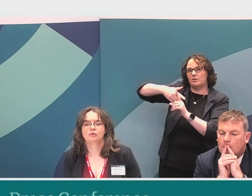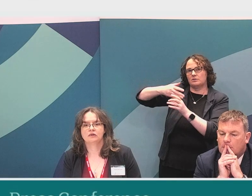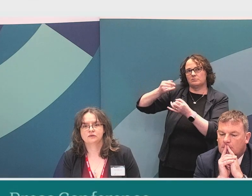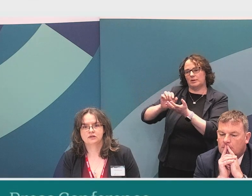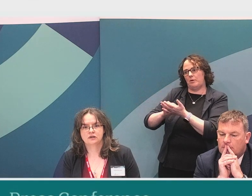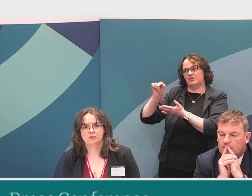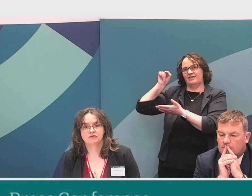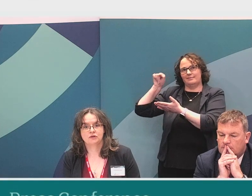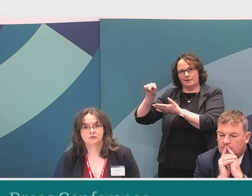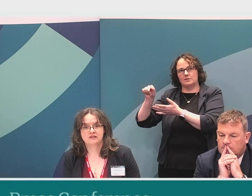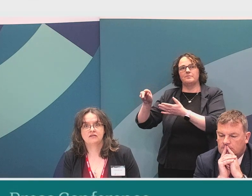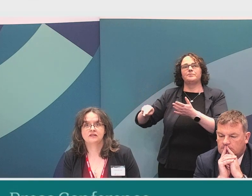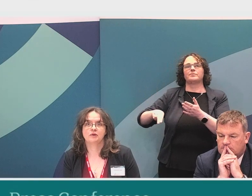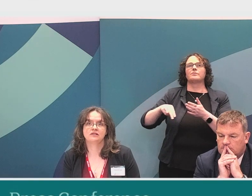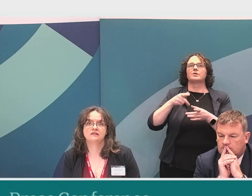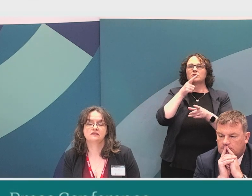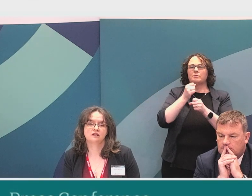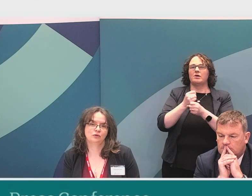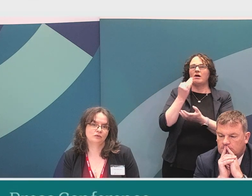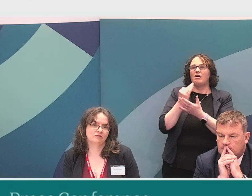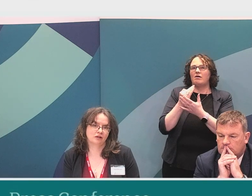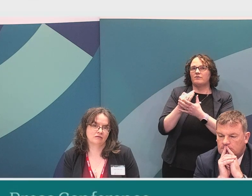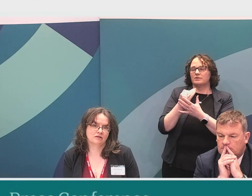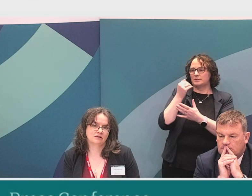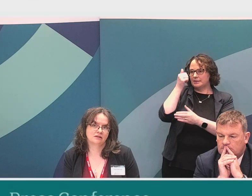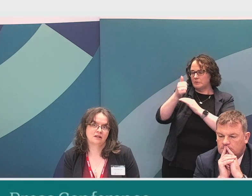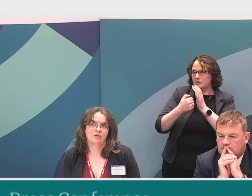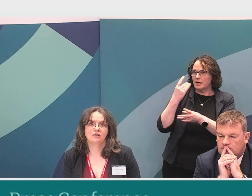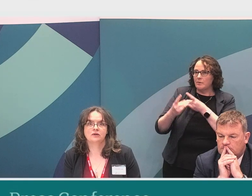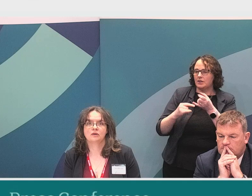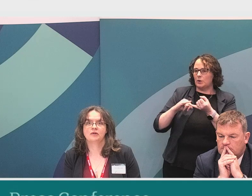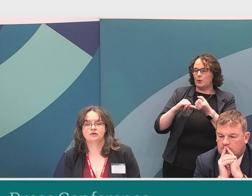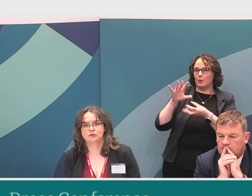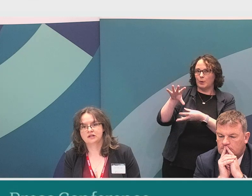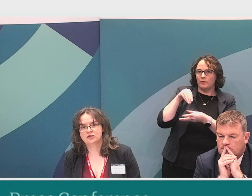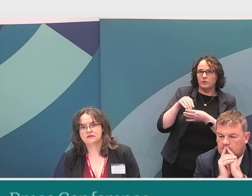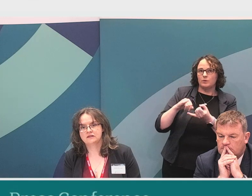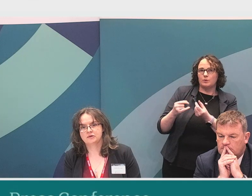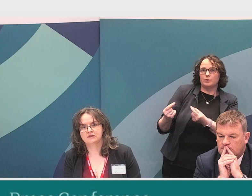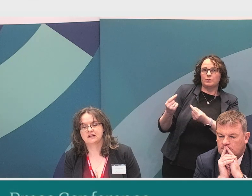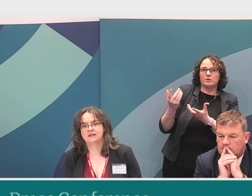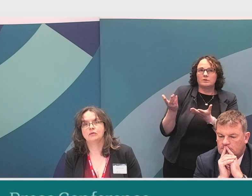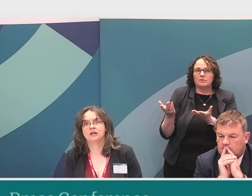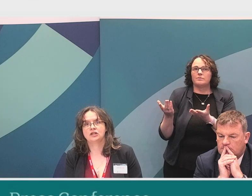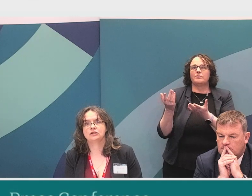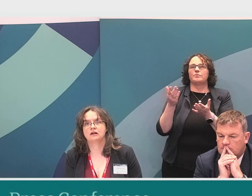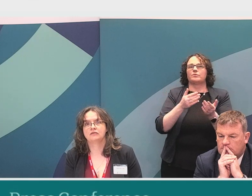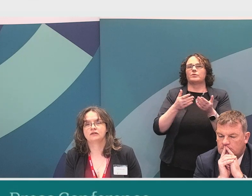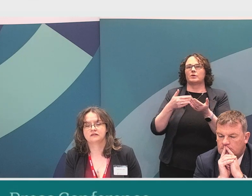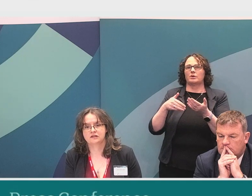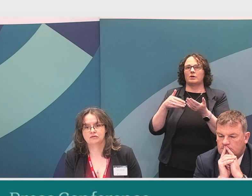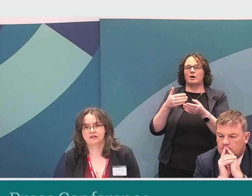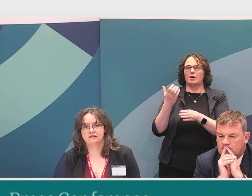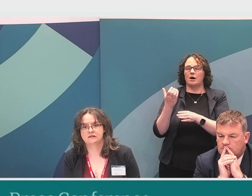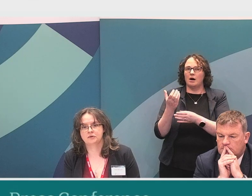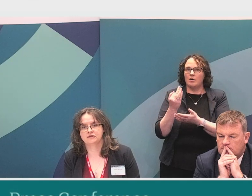We're also going to talk about the frequency of experiences and who was involved. We'll talk about the duration of the experience and the location of